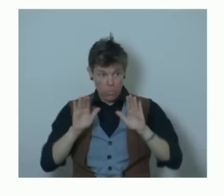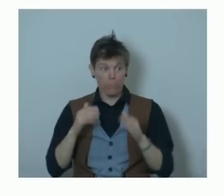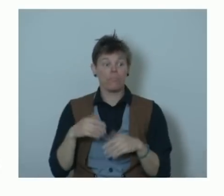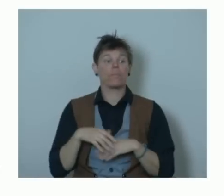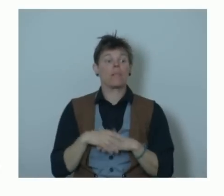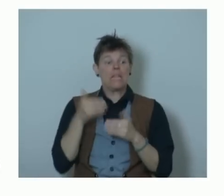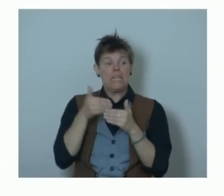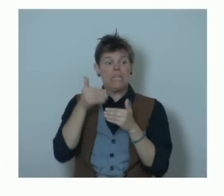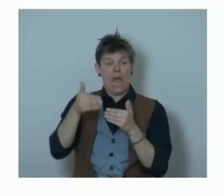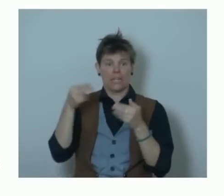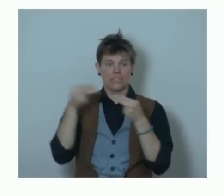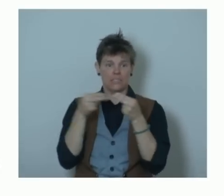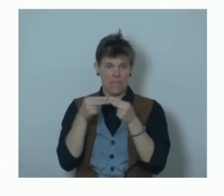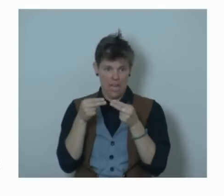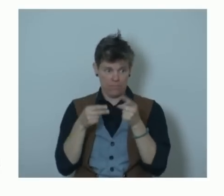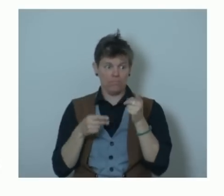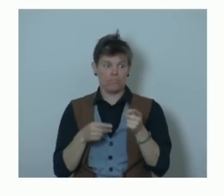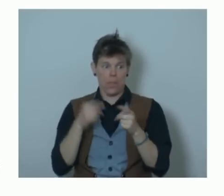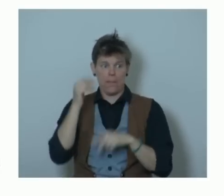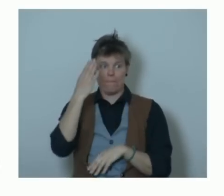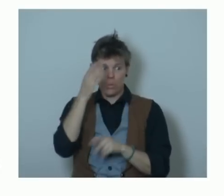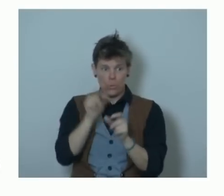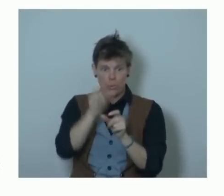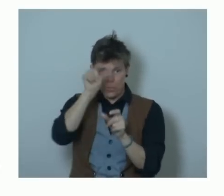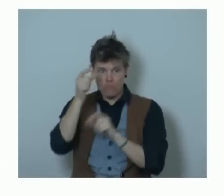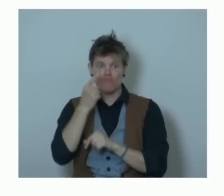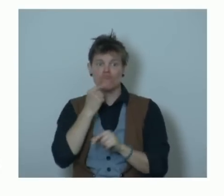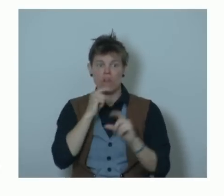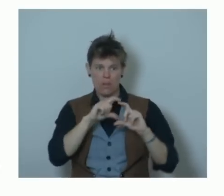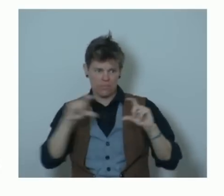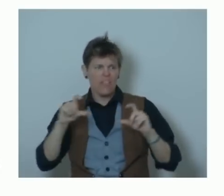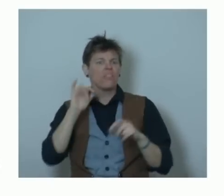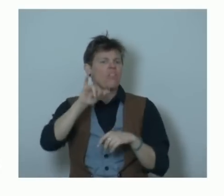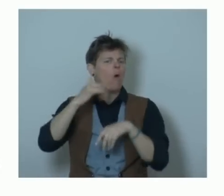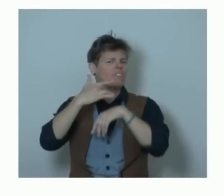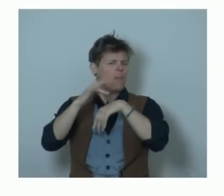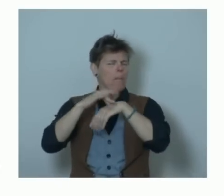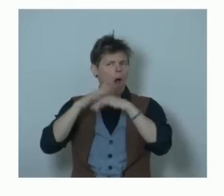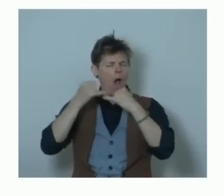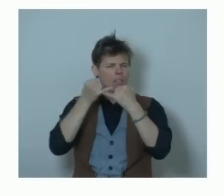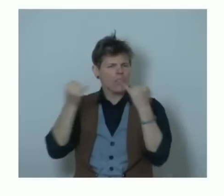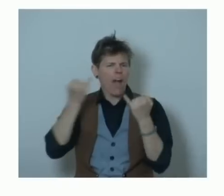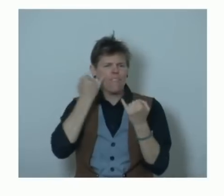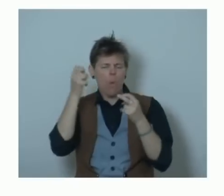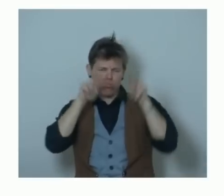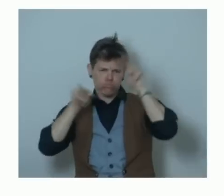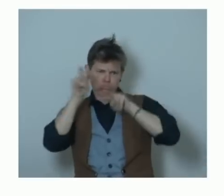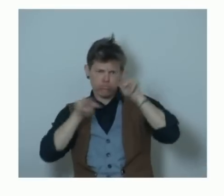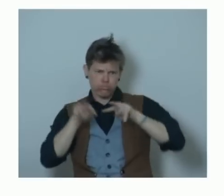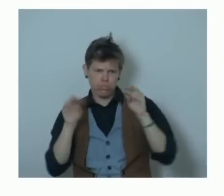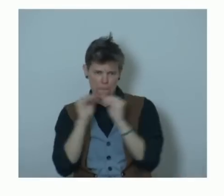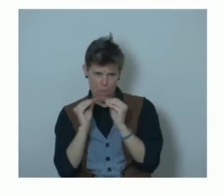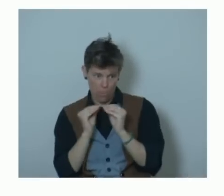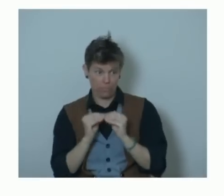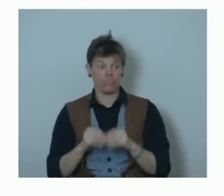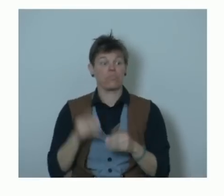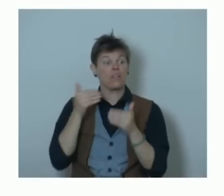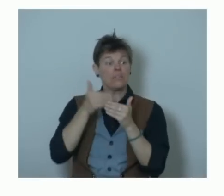one more. These will be available online for you. But I want it, next slide. This is on